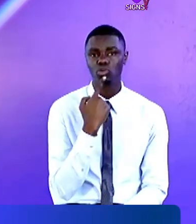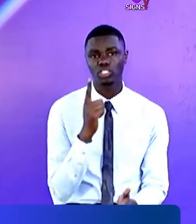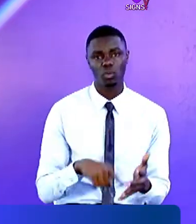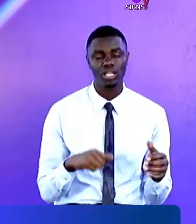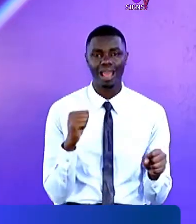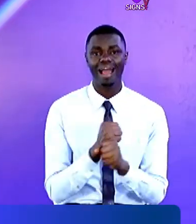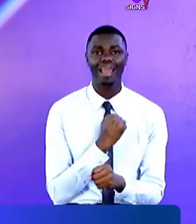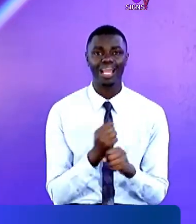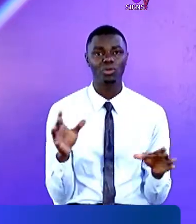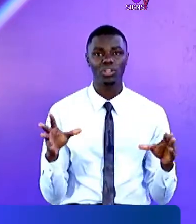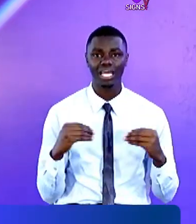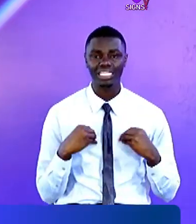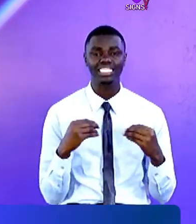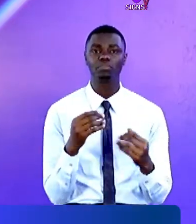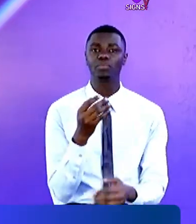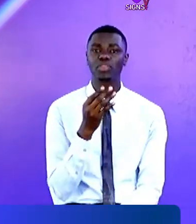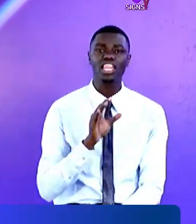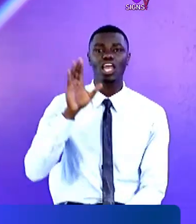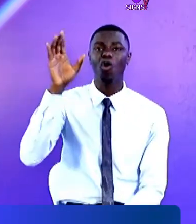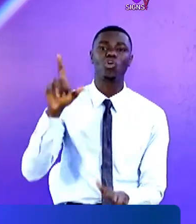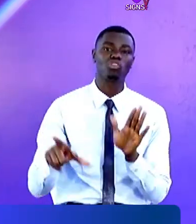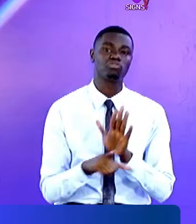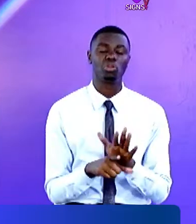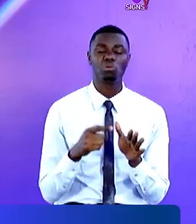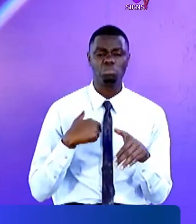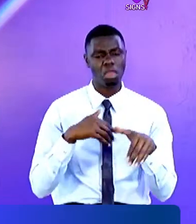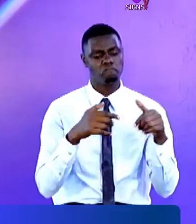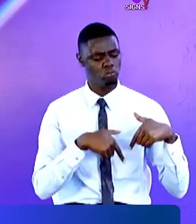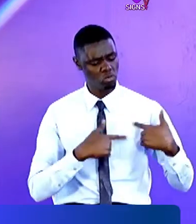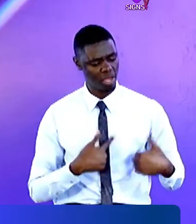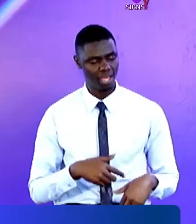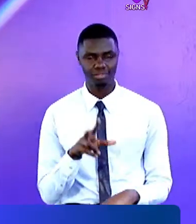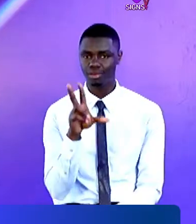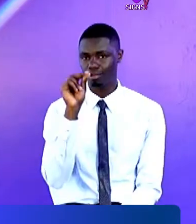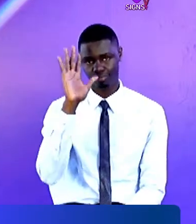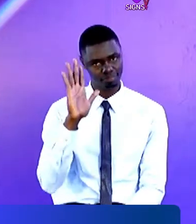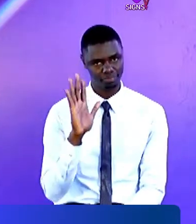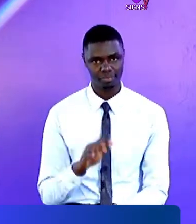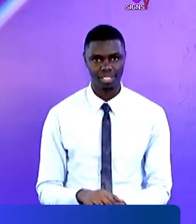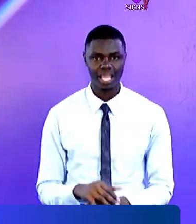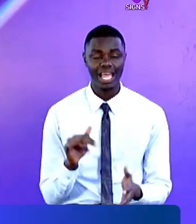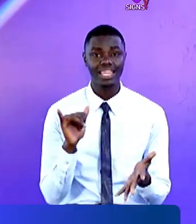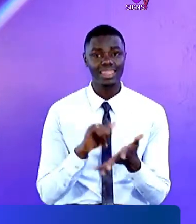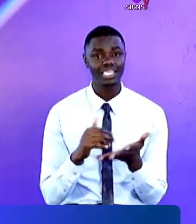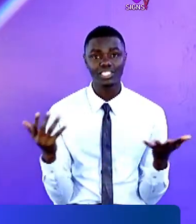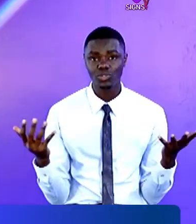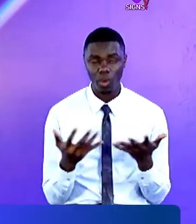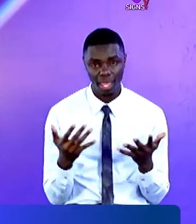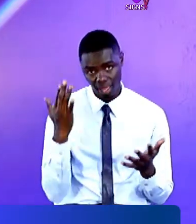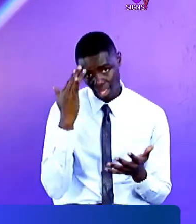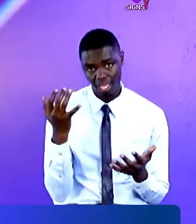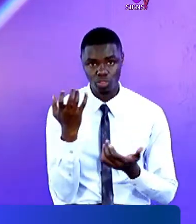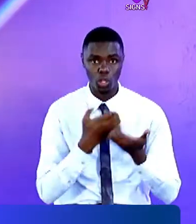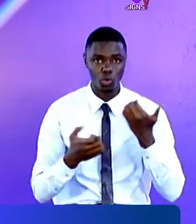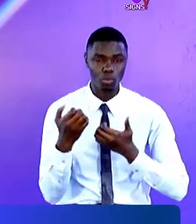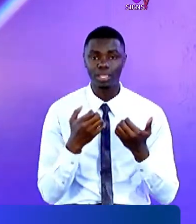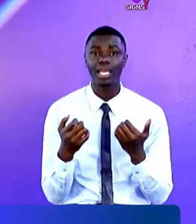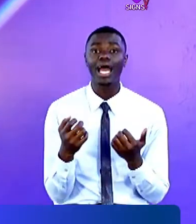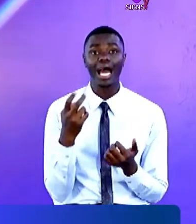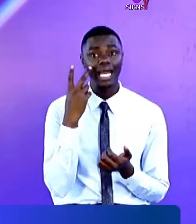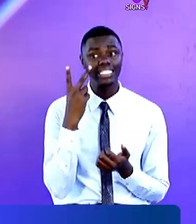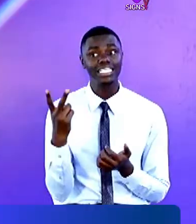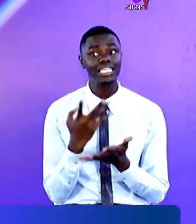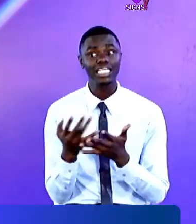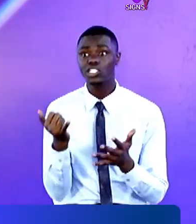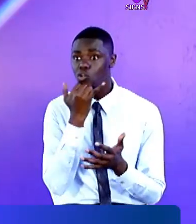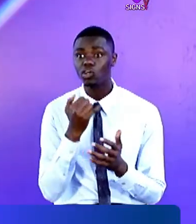not have to take those oaths of the law so that I can follow my heart. And that's why as an economist, I only go where things are wrong. So if